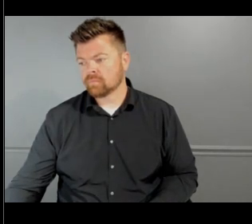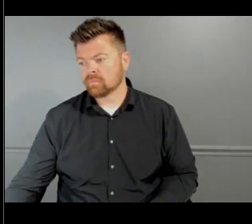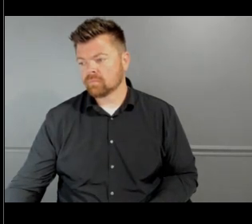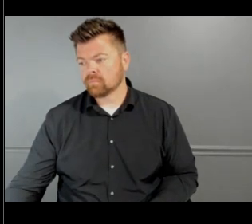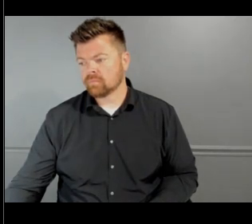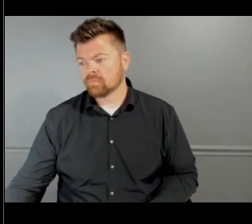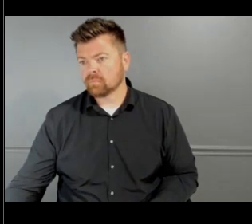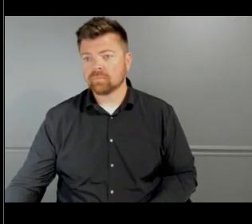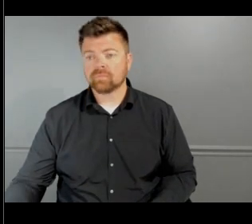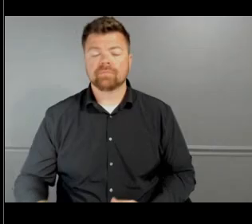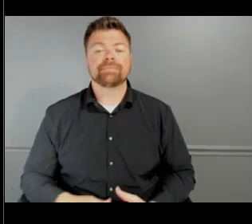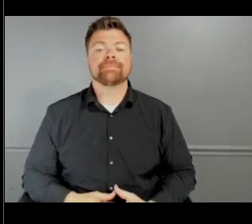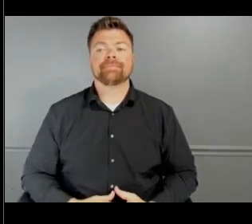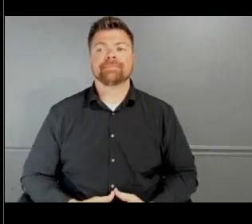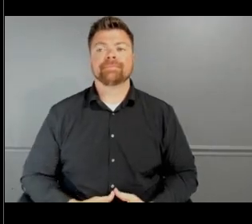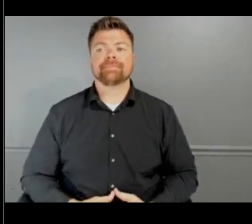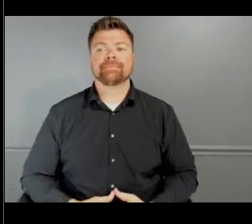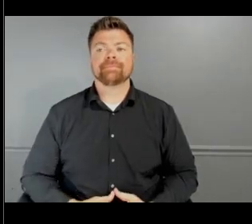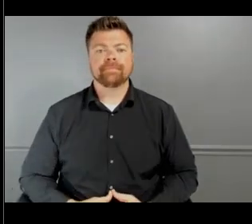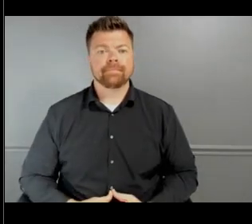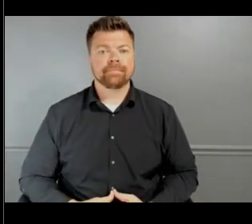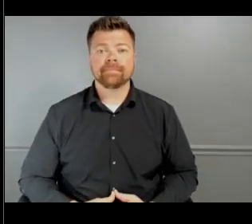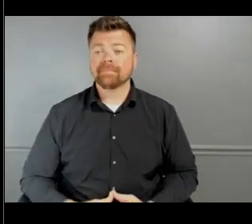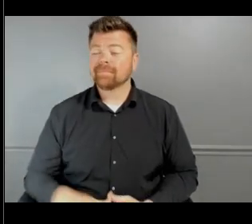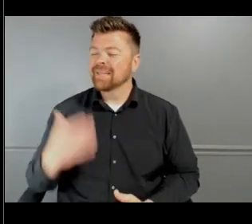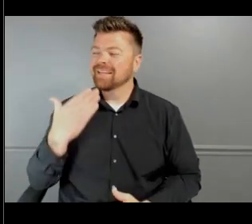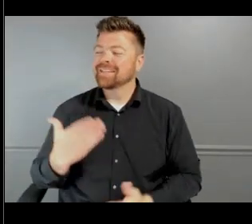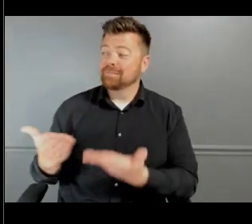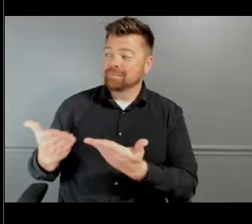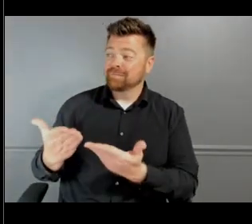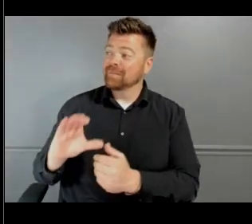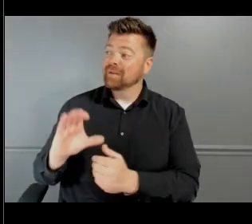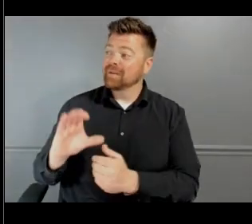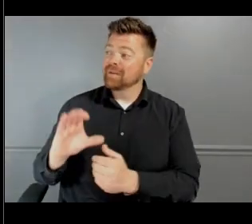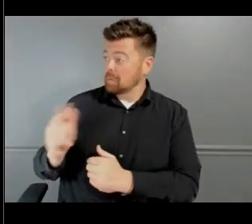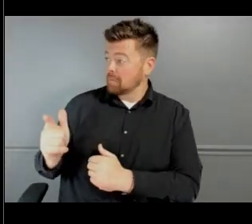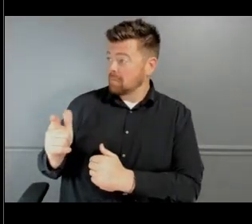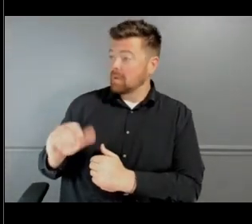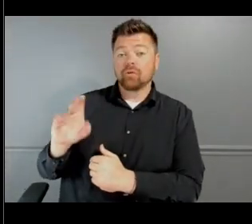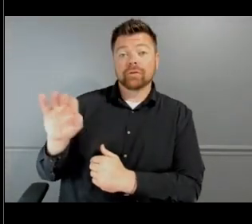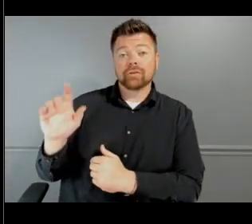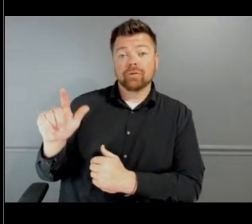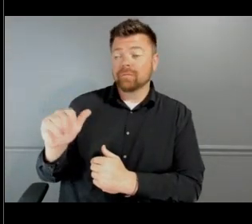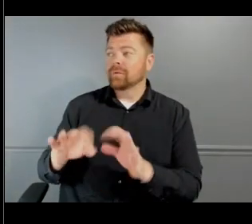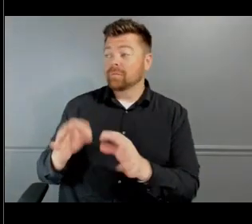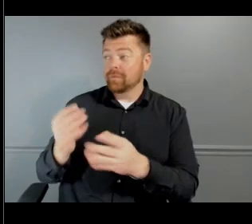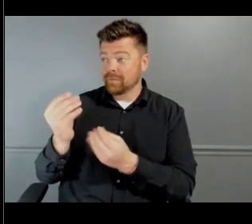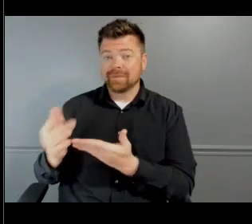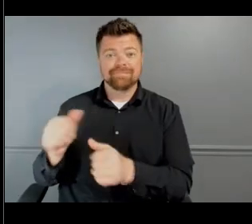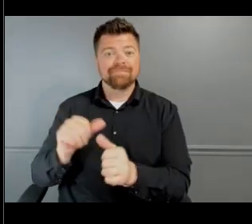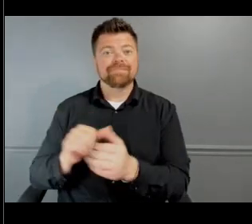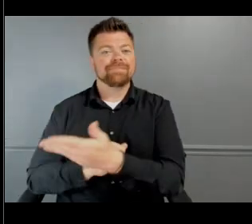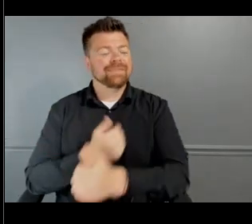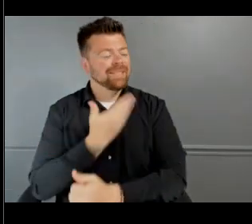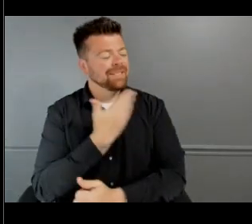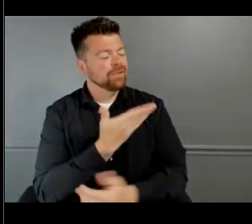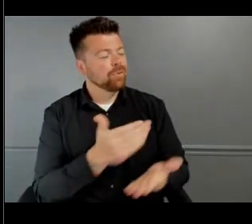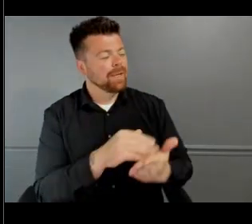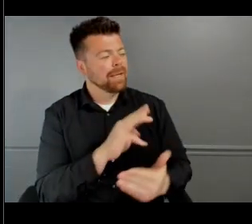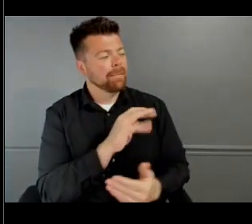All right, go ahead and close this poll. Thank you so much. And back to you, Crystal, for the key takeaways. Thank you again,